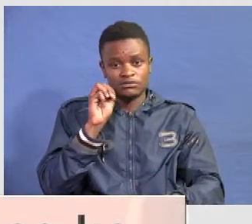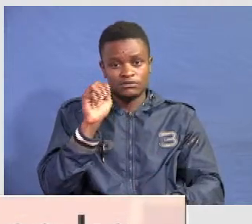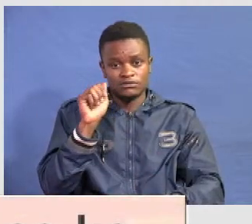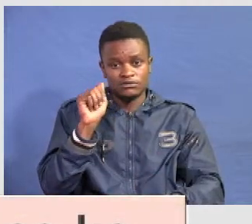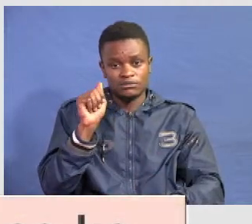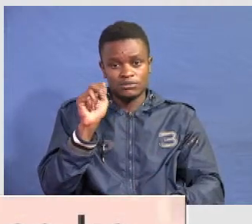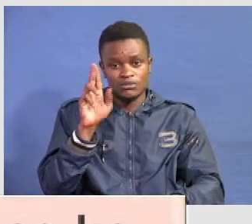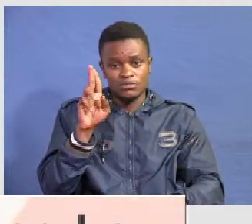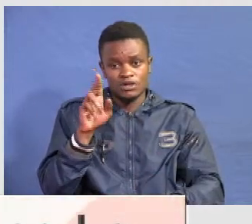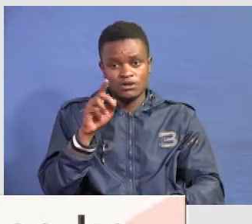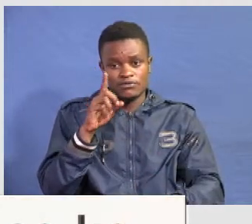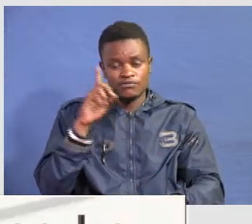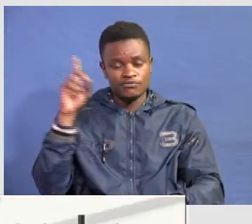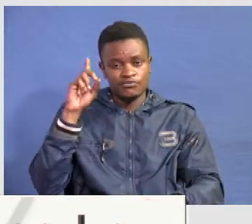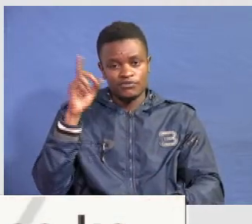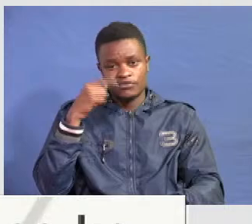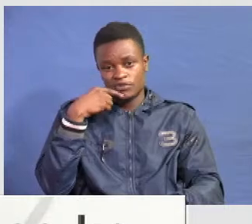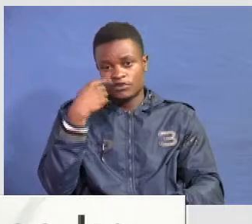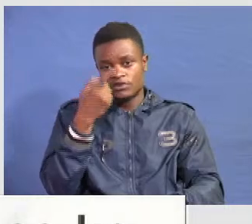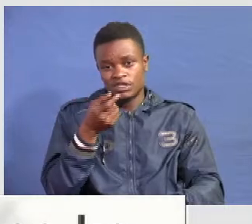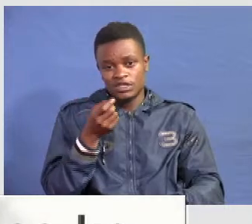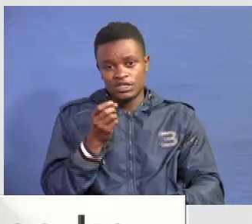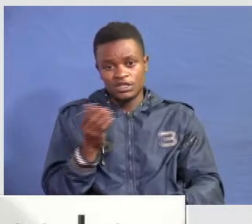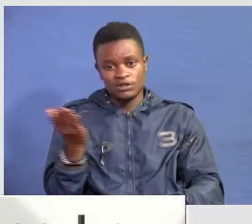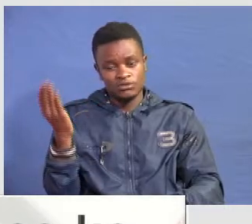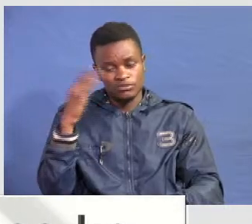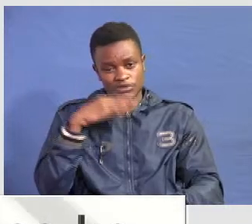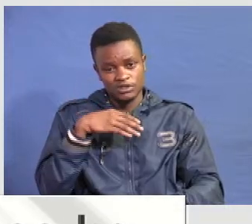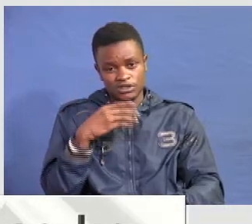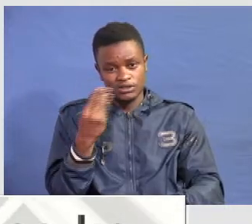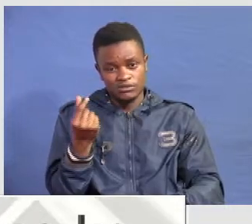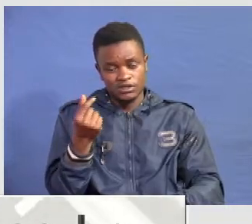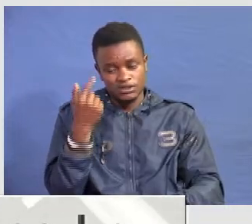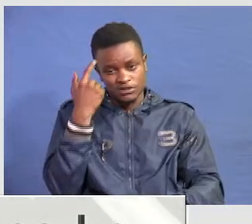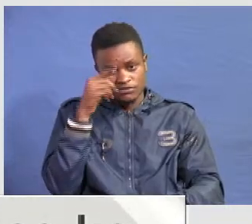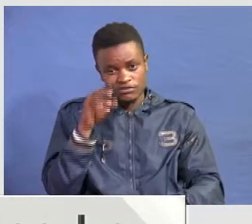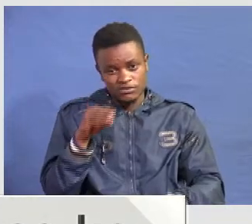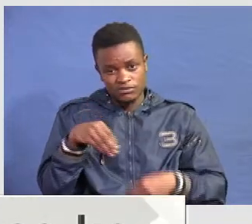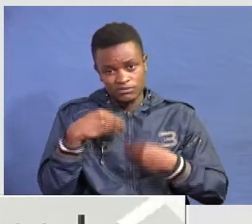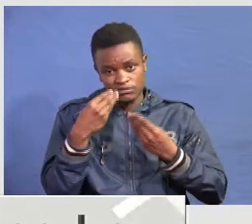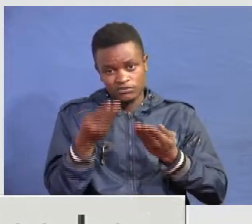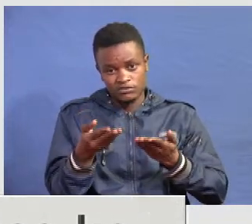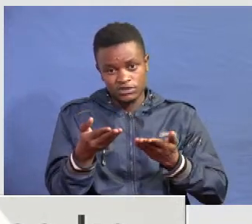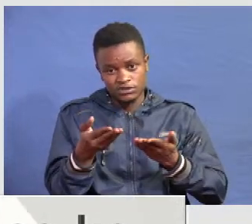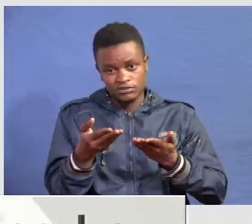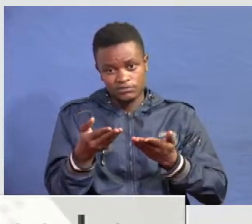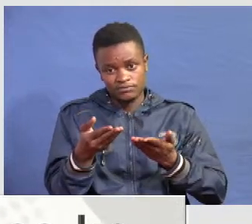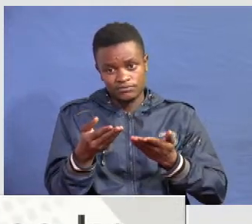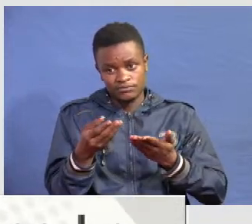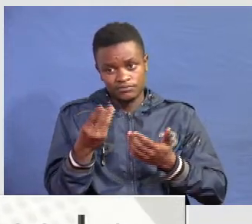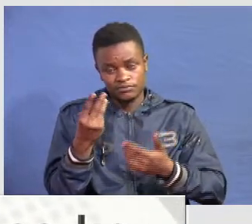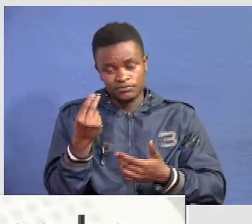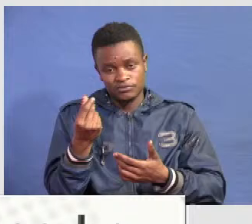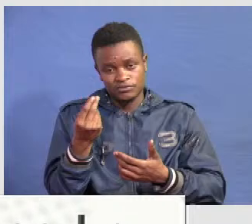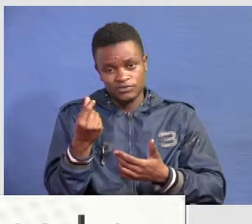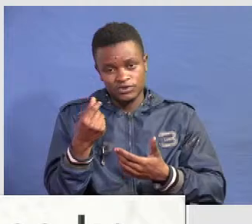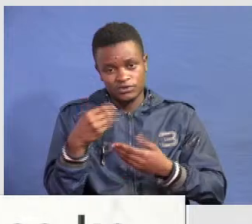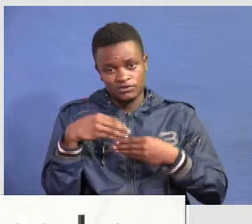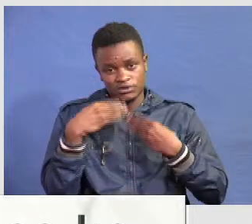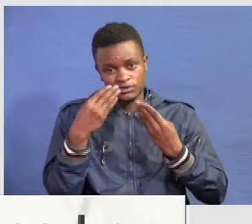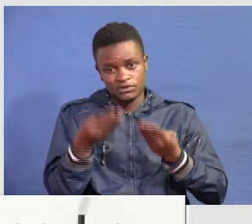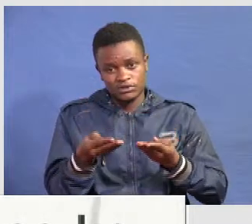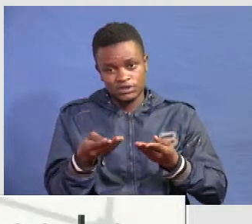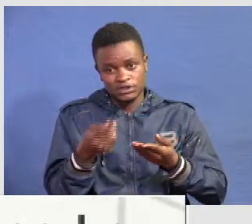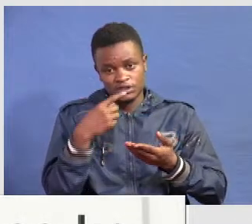pesa tukuje tufanye compensation. Kaikazi? Compensation. Alisema yeye mwenyewe